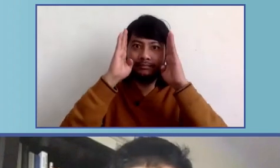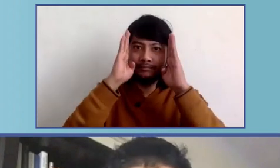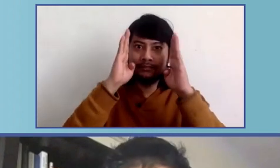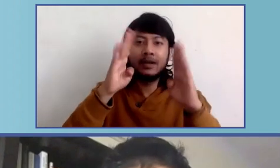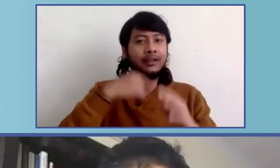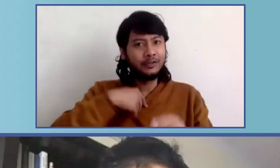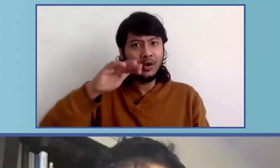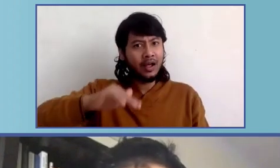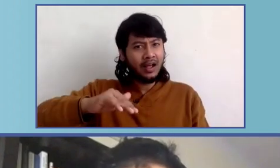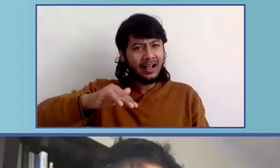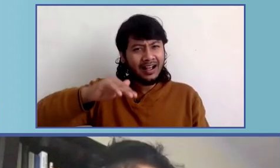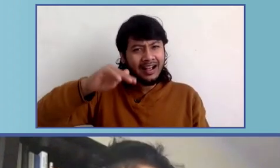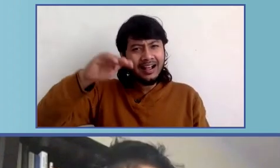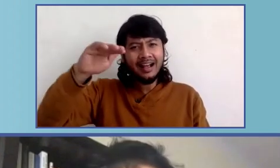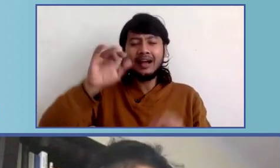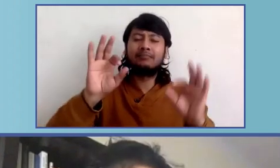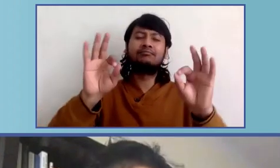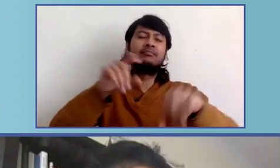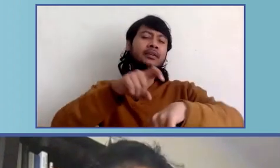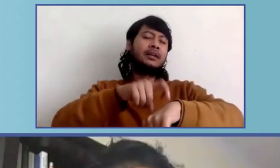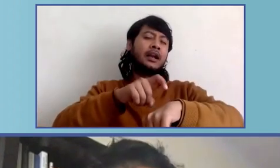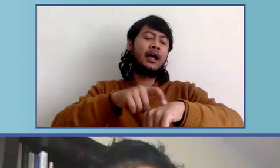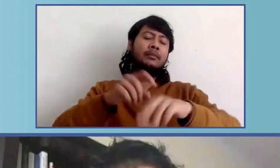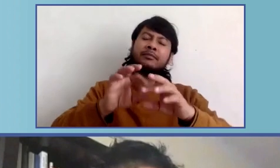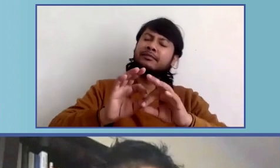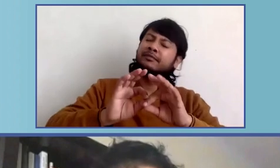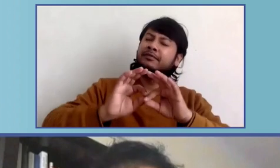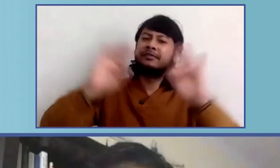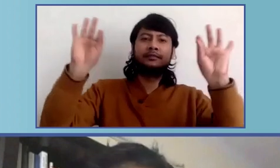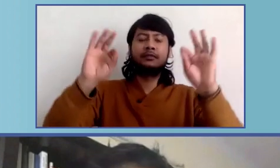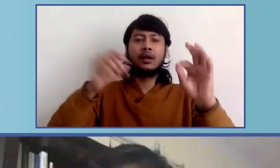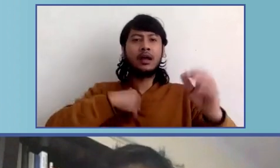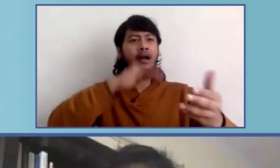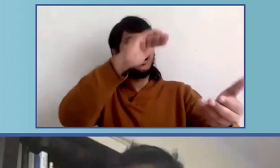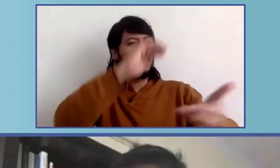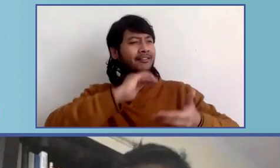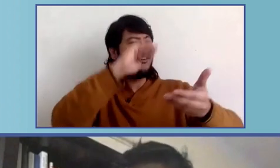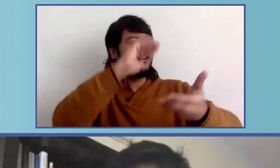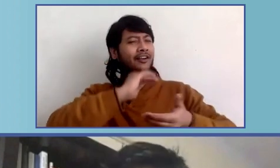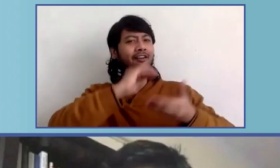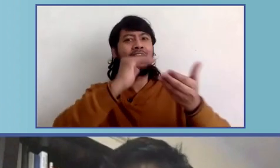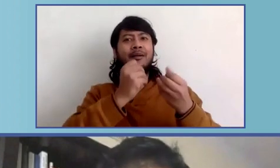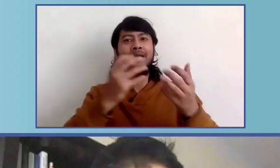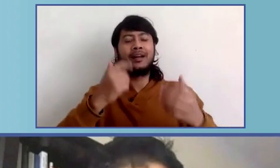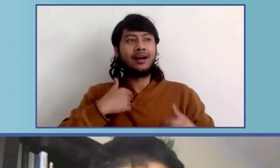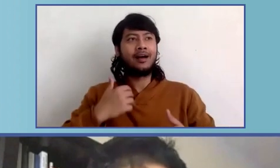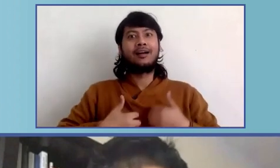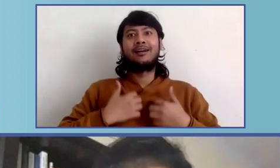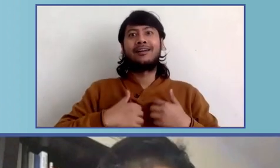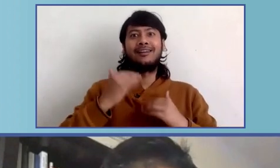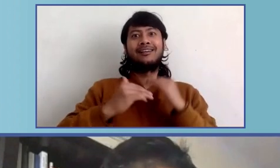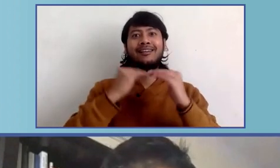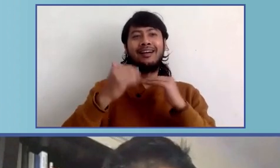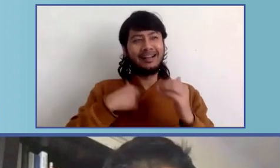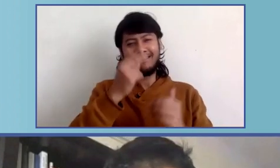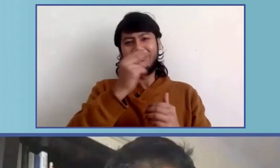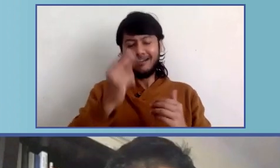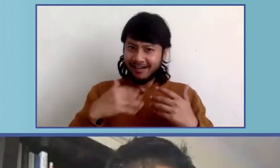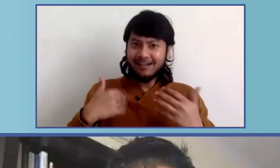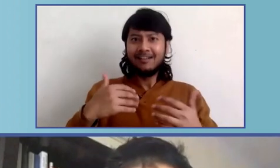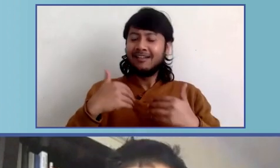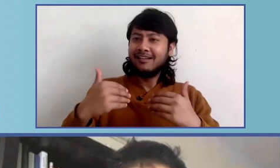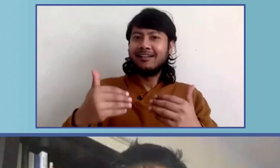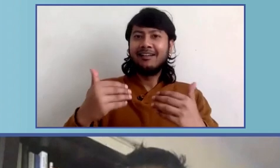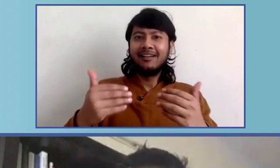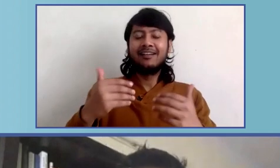lot of time painting, got a lot of awards as a kid. That encouraged me to go on and, pursue my dream.